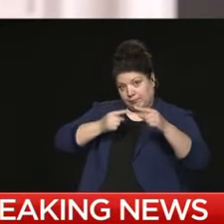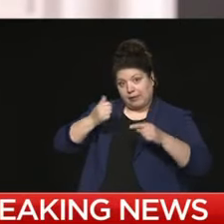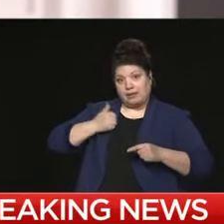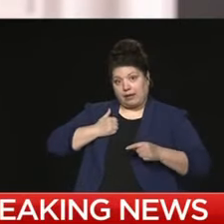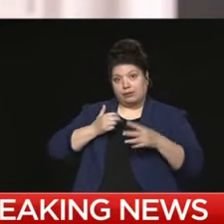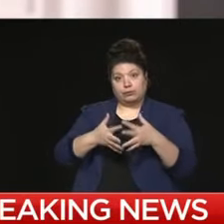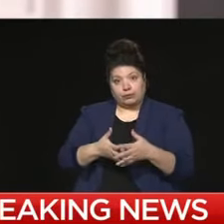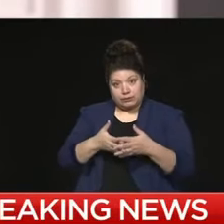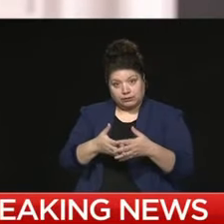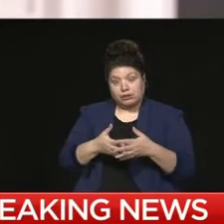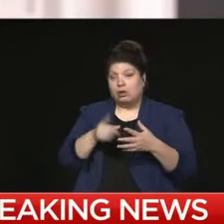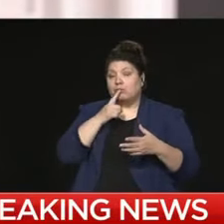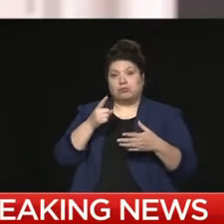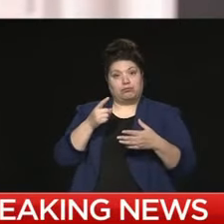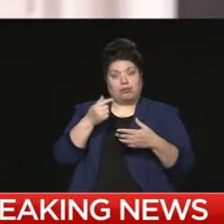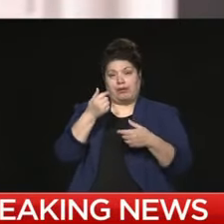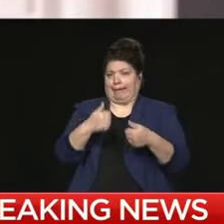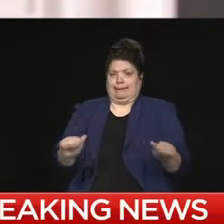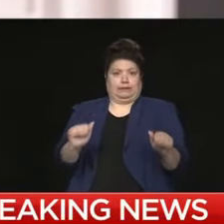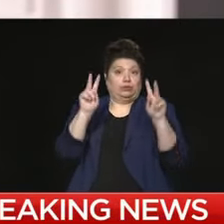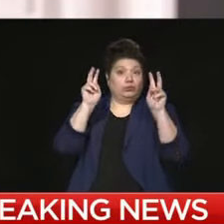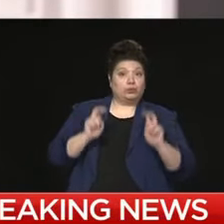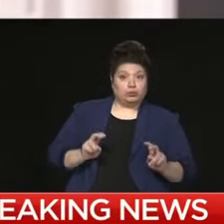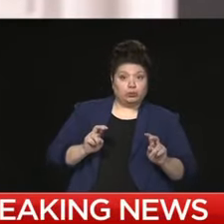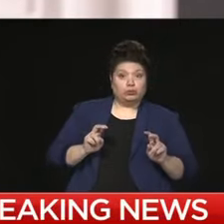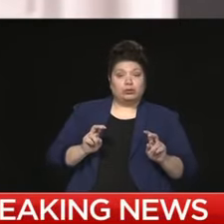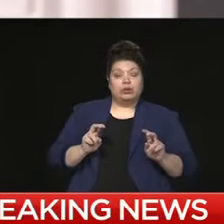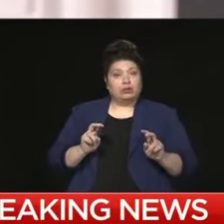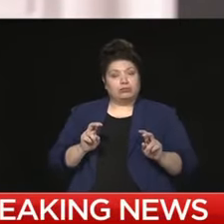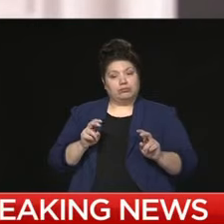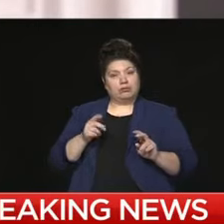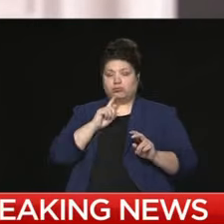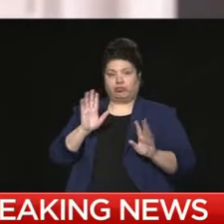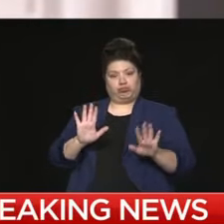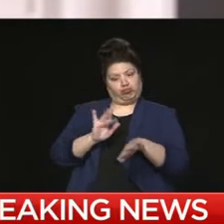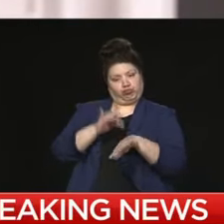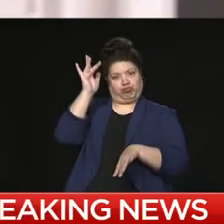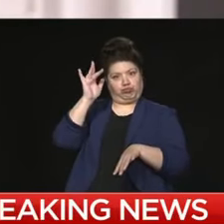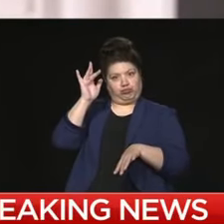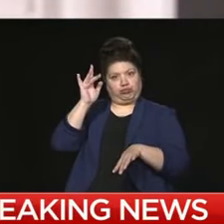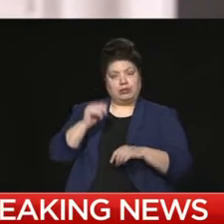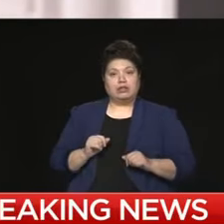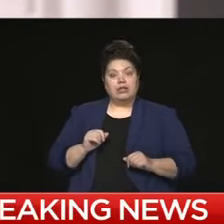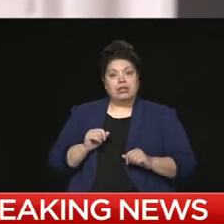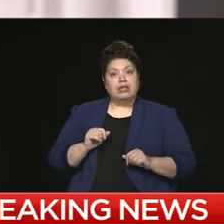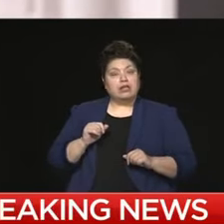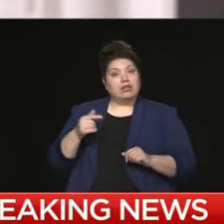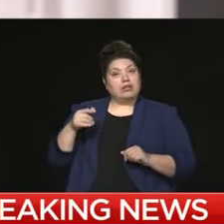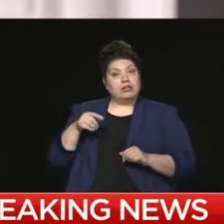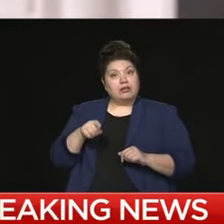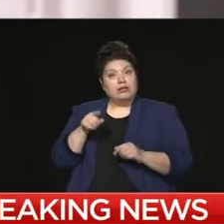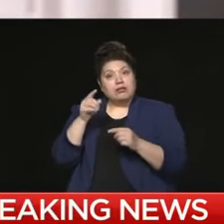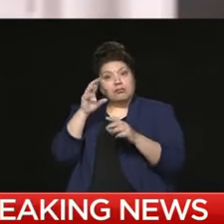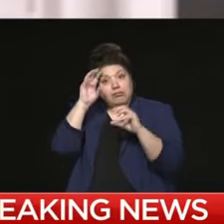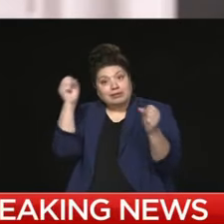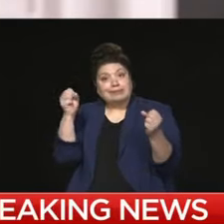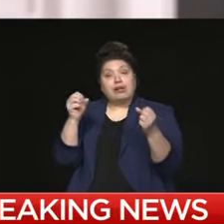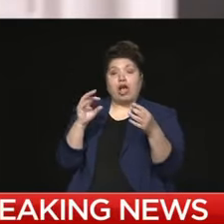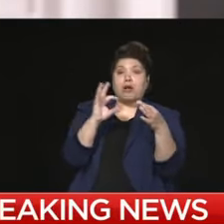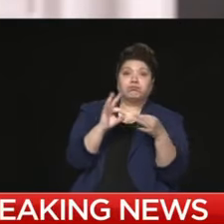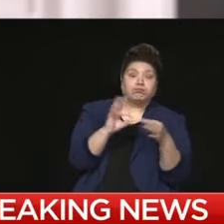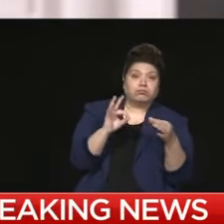this issue and on all issues has been entirely exemplary. The reflection that the President shared